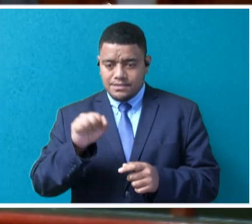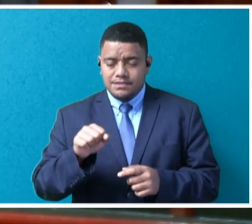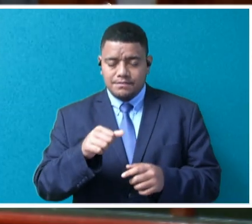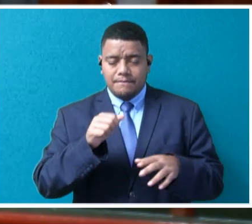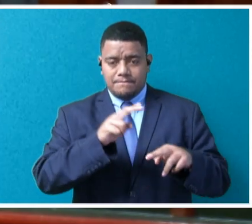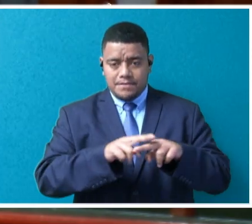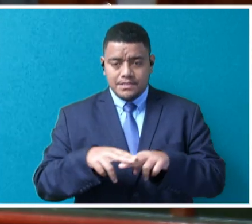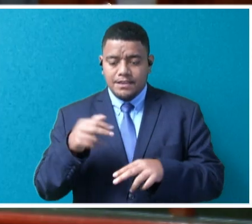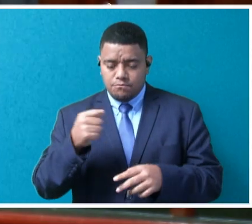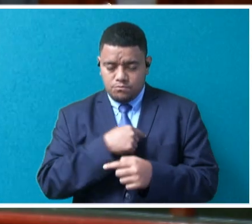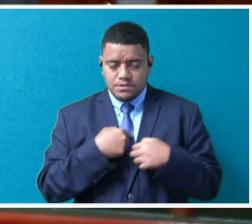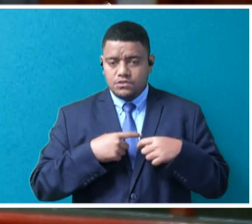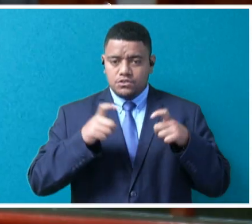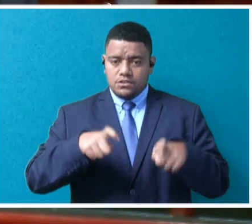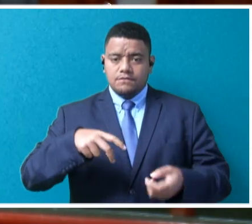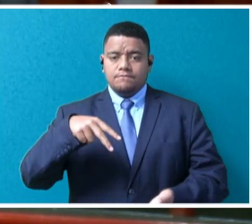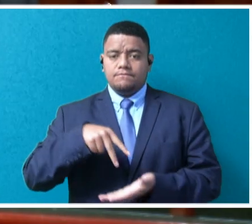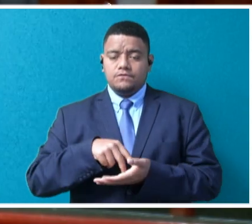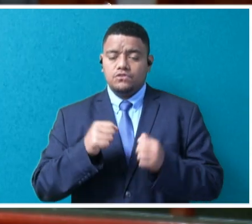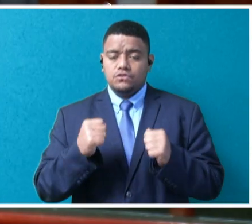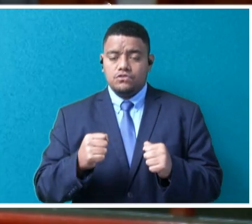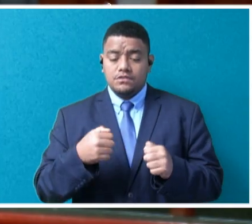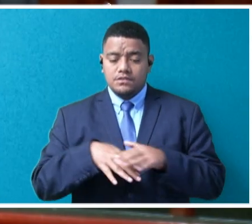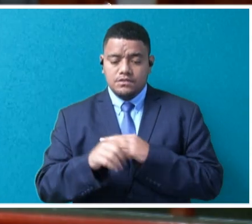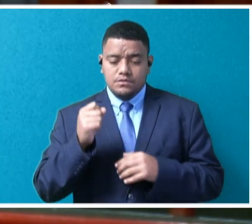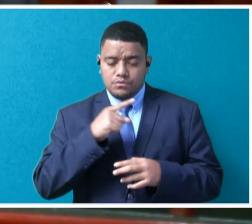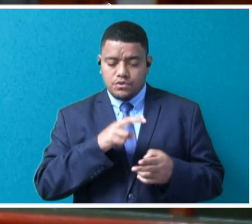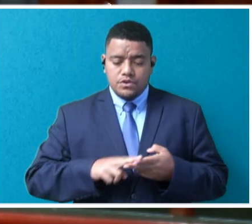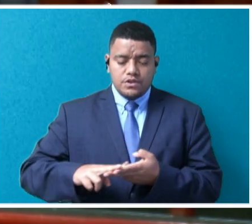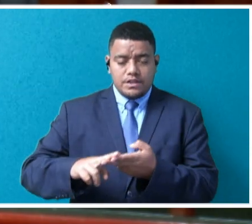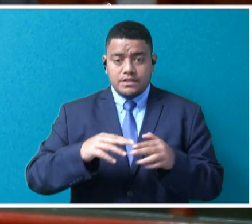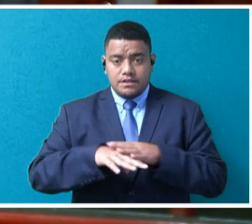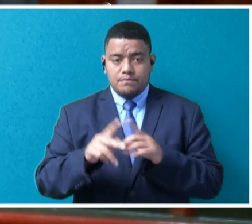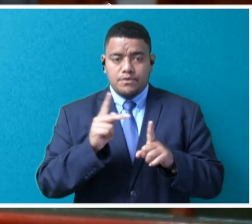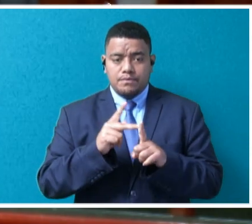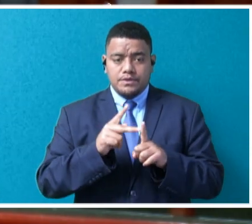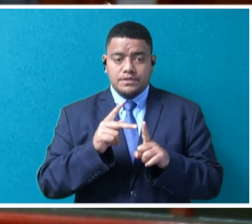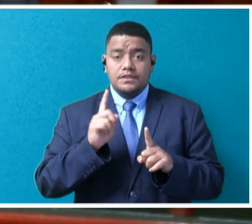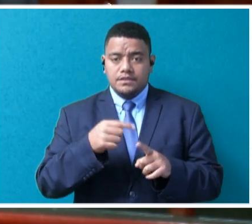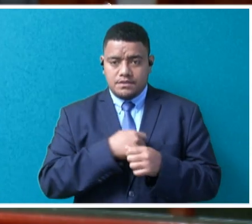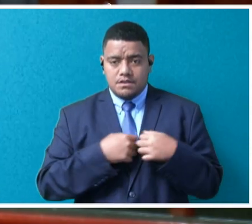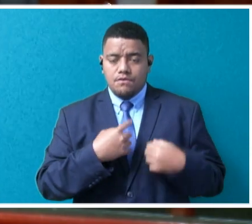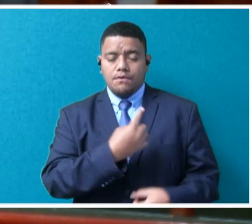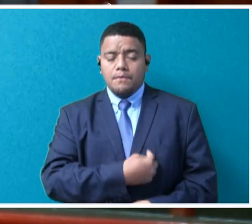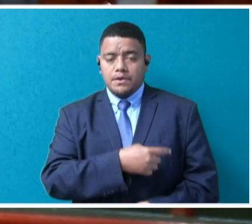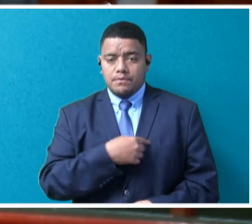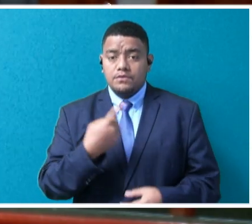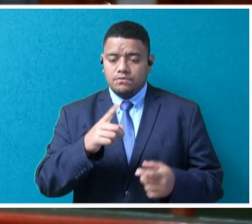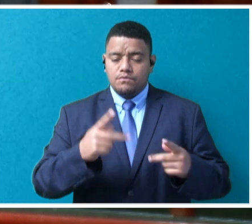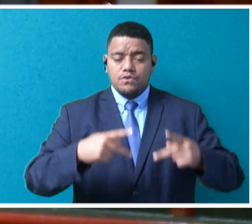has remained steadfast, resilient in spirit, united in purpose, and unwavering in our commitment to